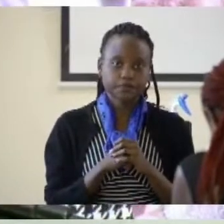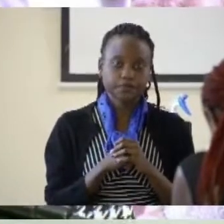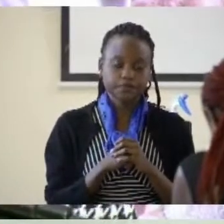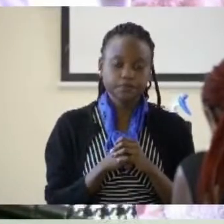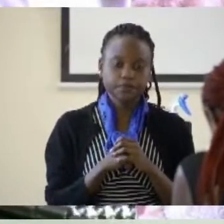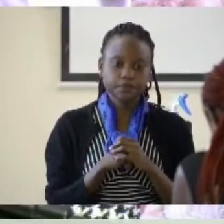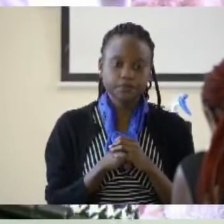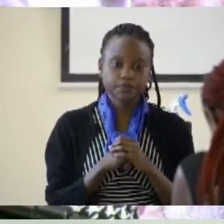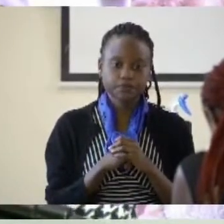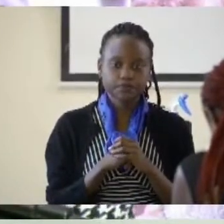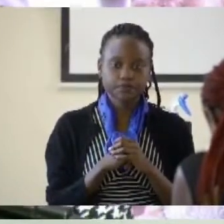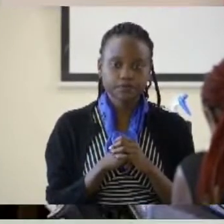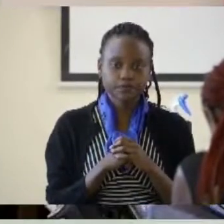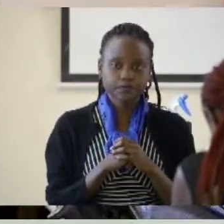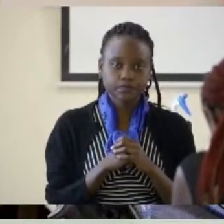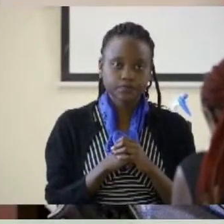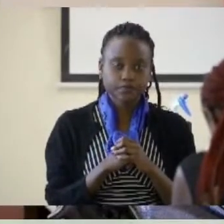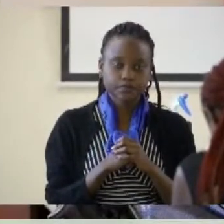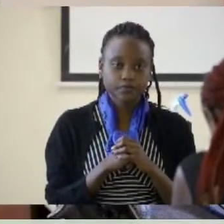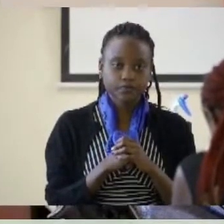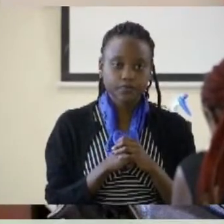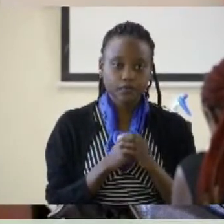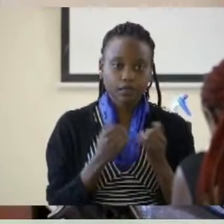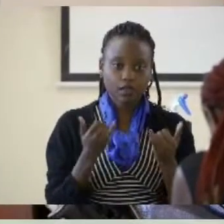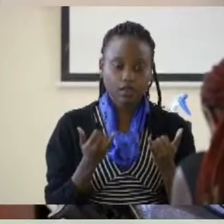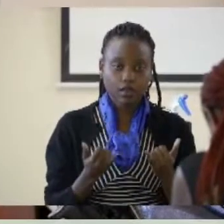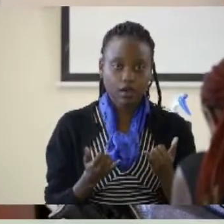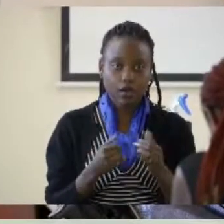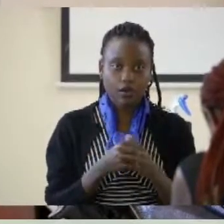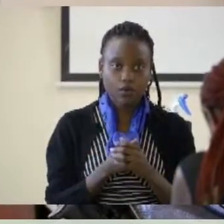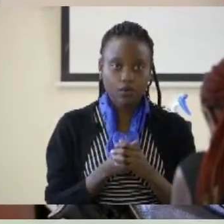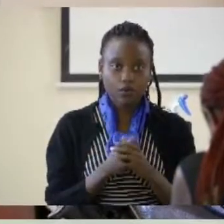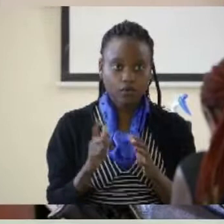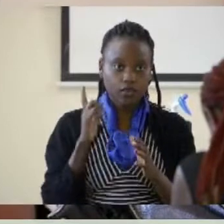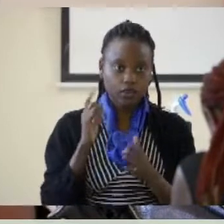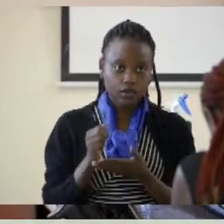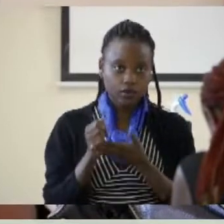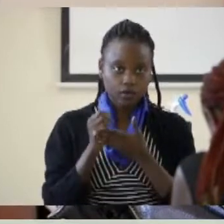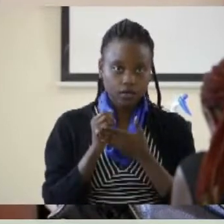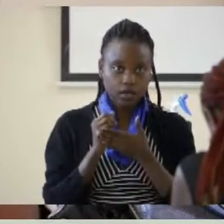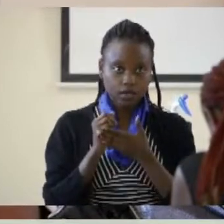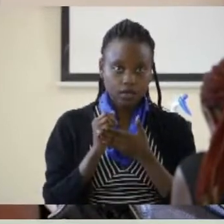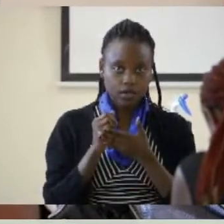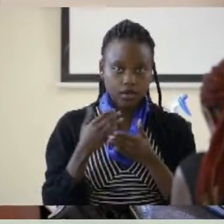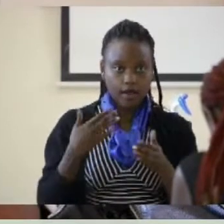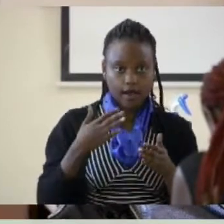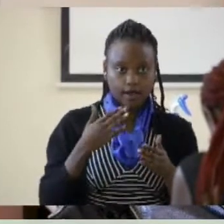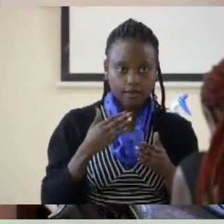that. And already the Legal Aid Act